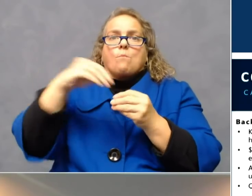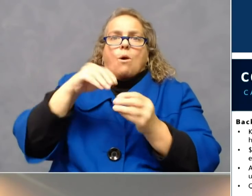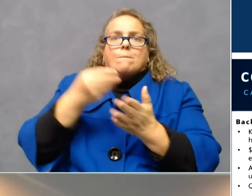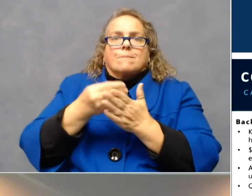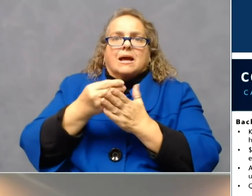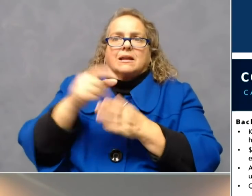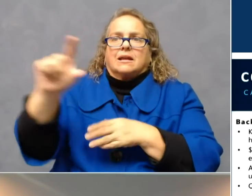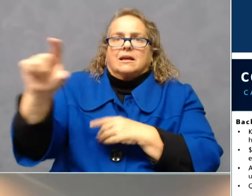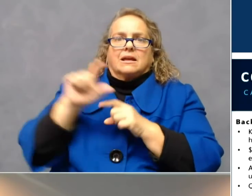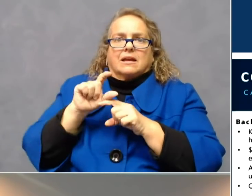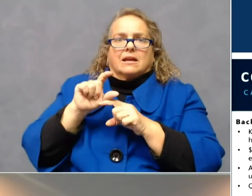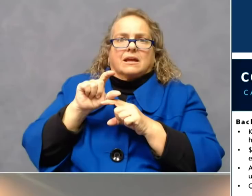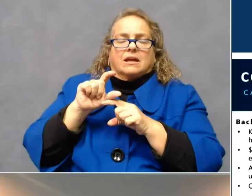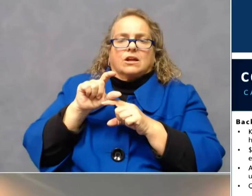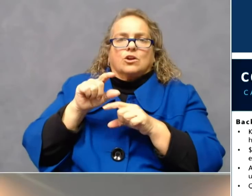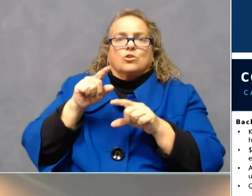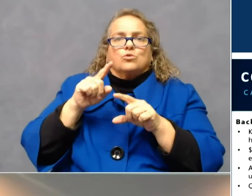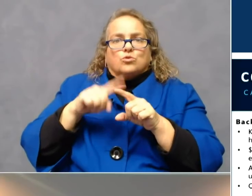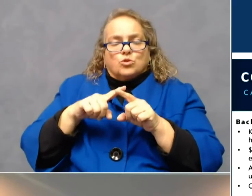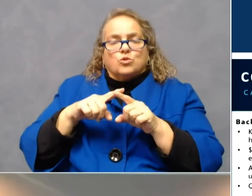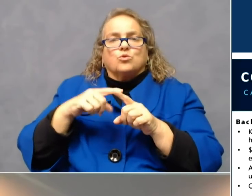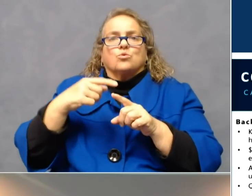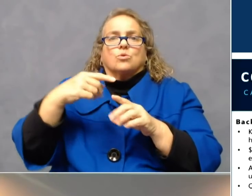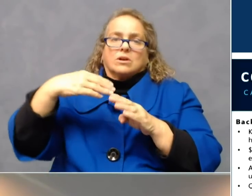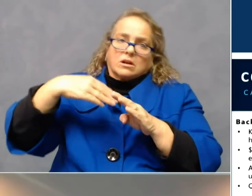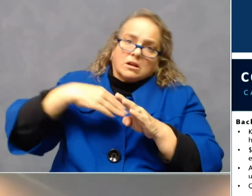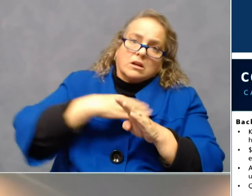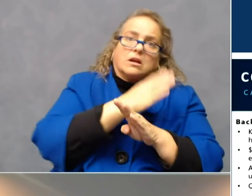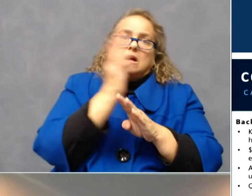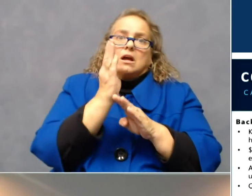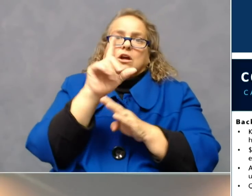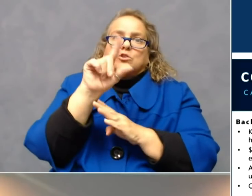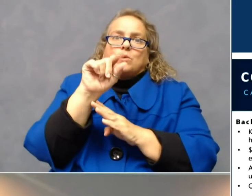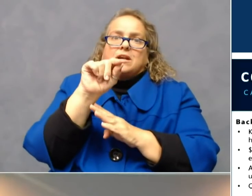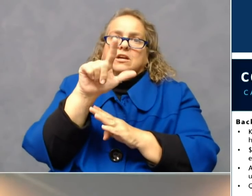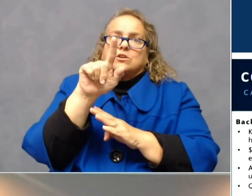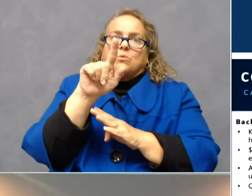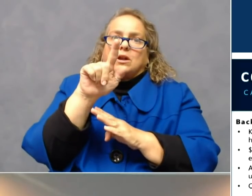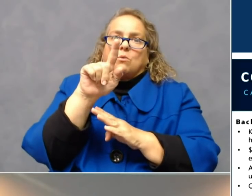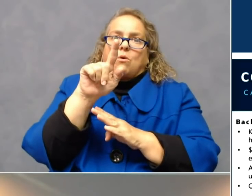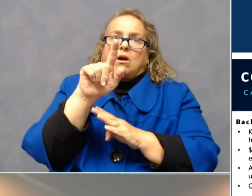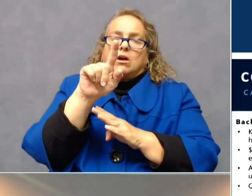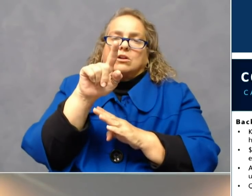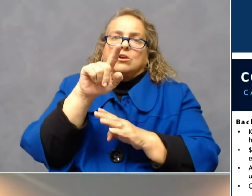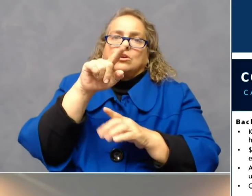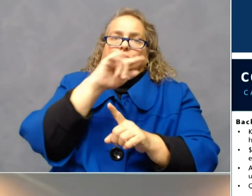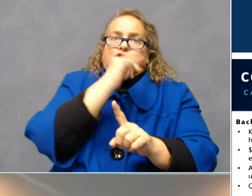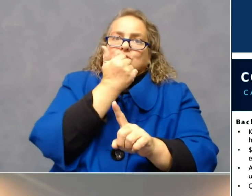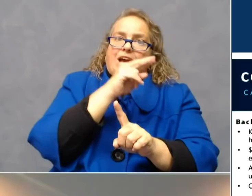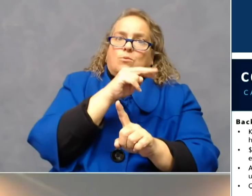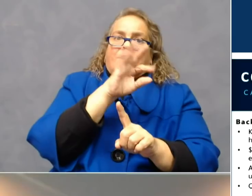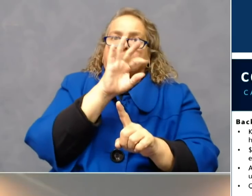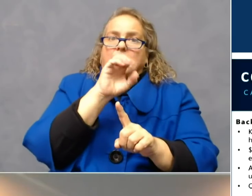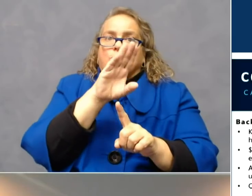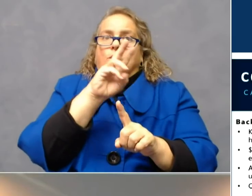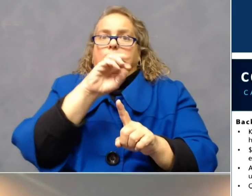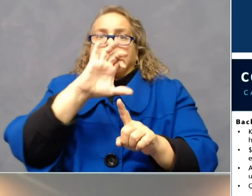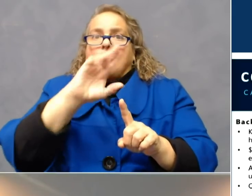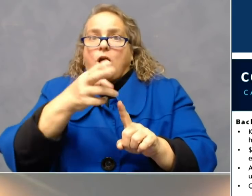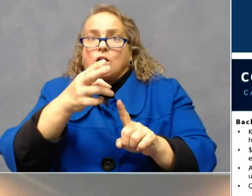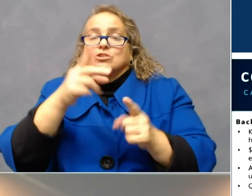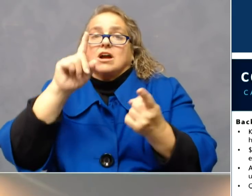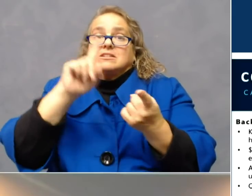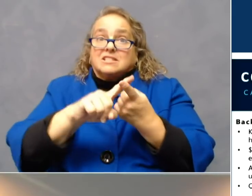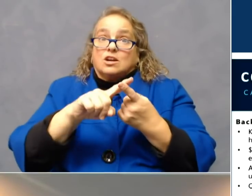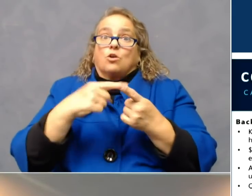into 2021 and get us through the months that we need to get through till we reach the point where we